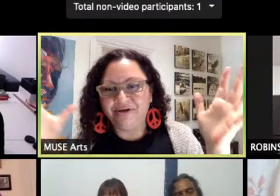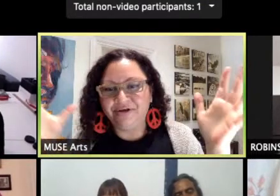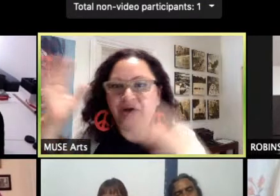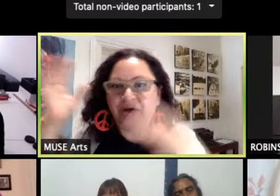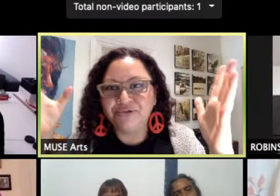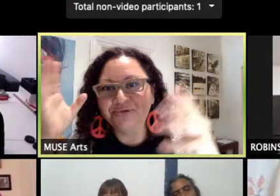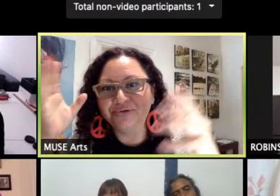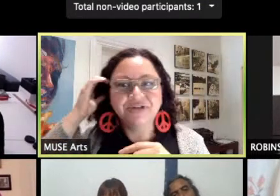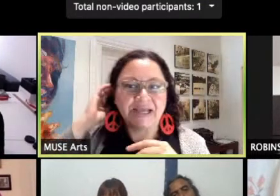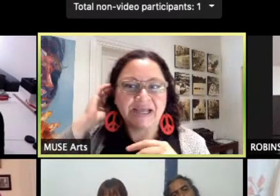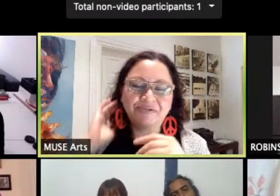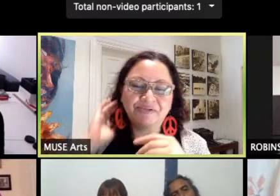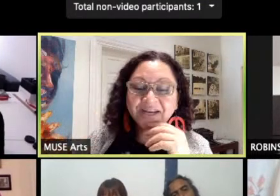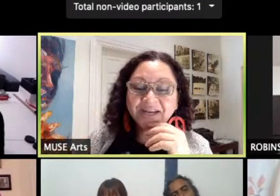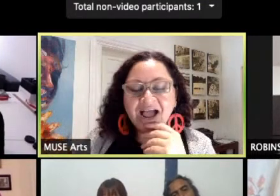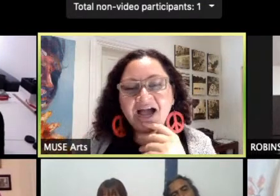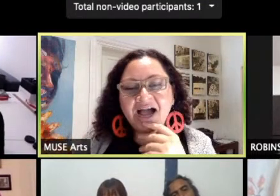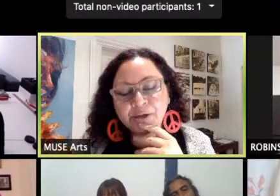type of thing.